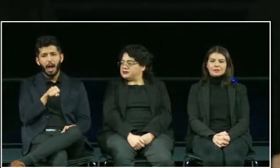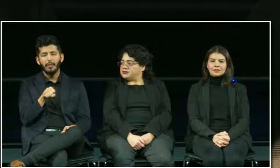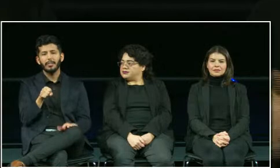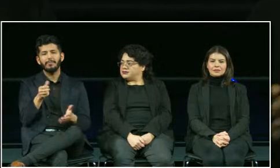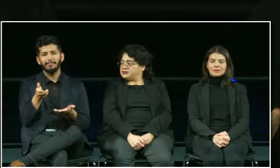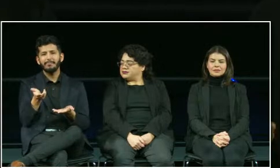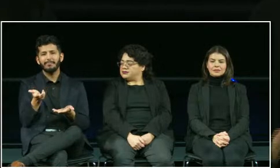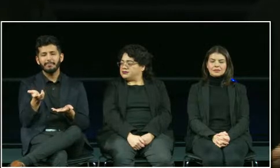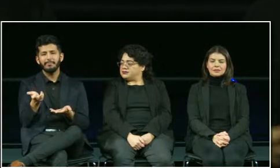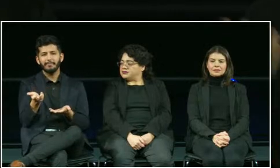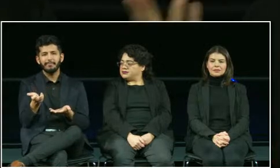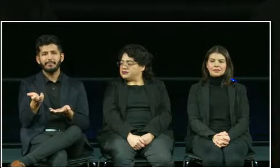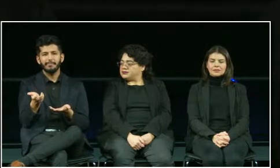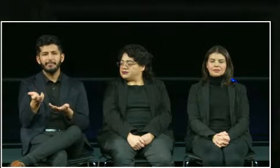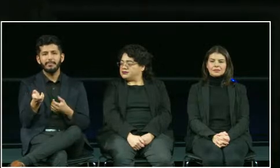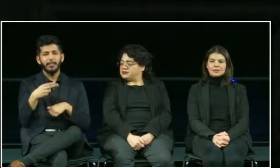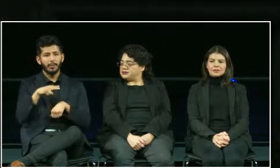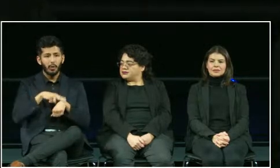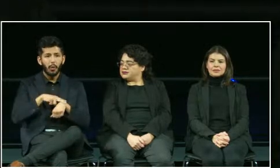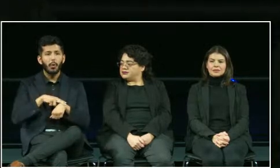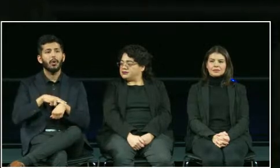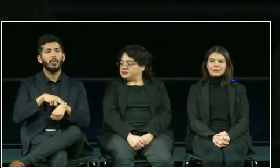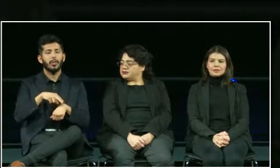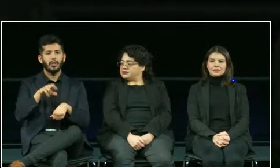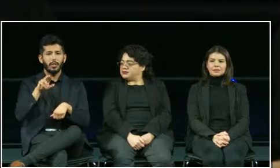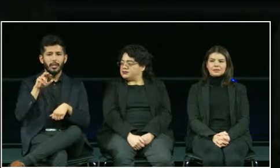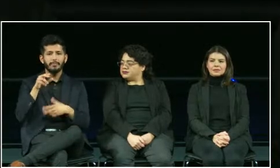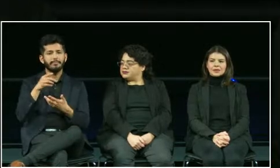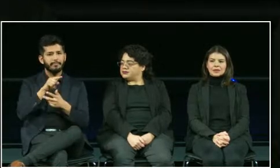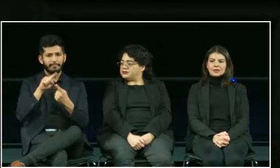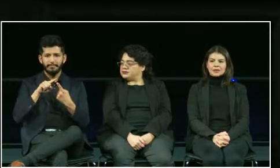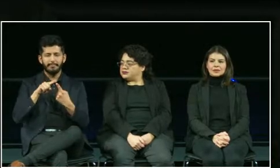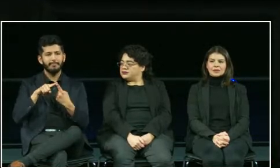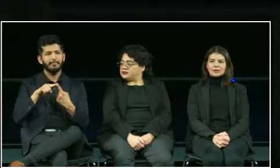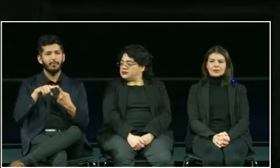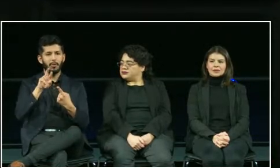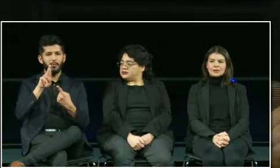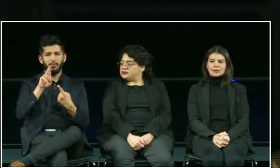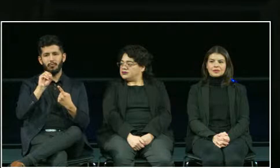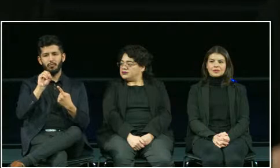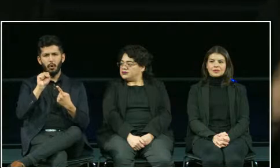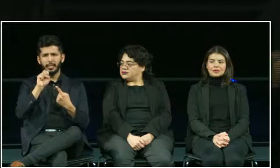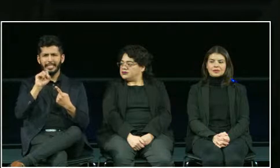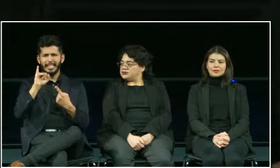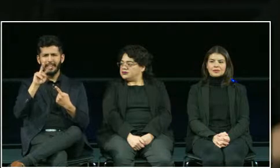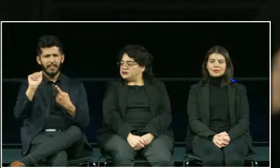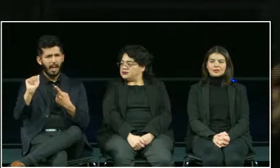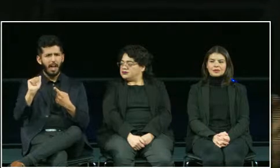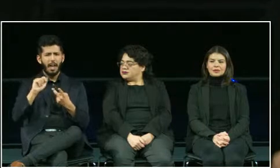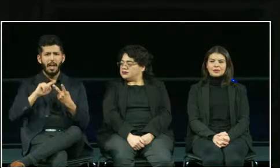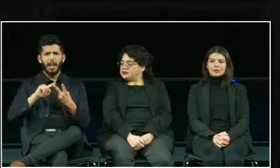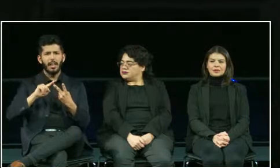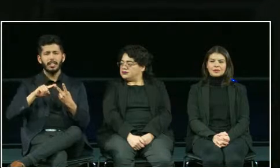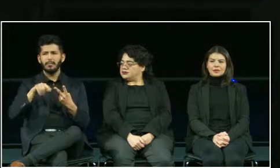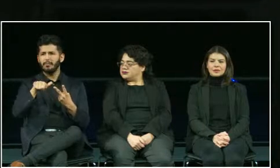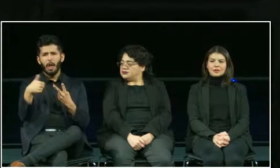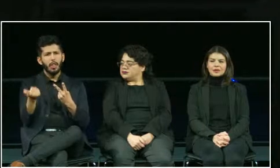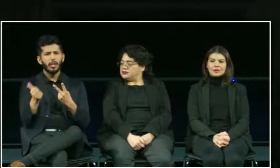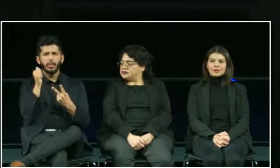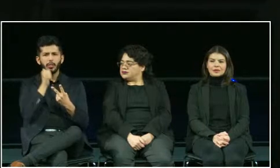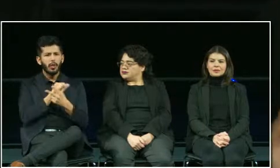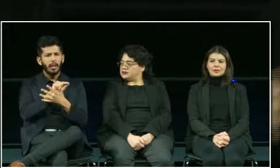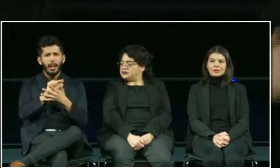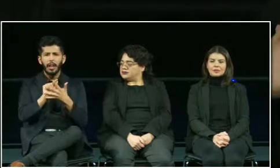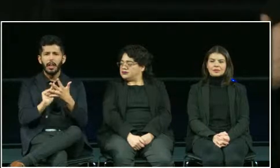Of course, Miss Rosa, Valeria Bruni Tedeschi, but Carmen Pomel, all the others,